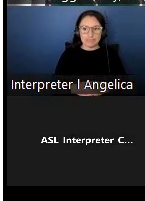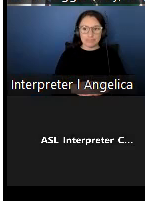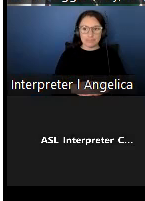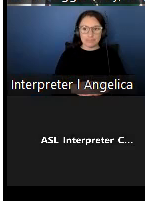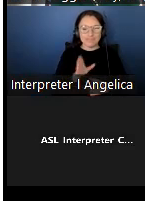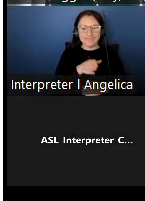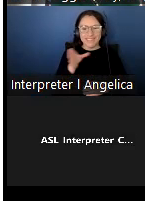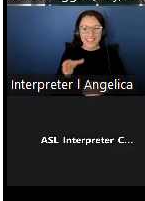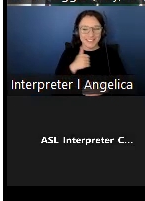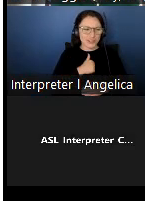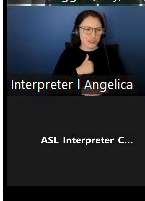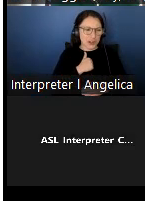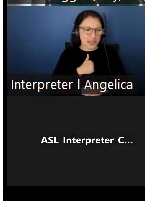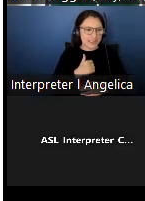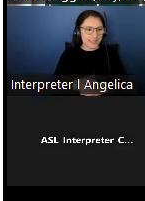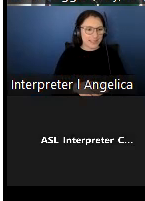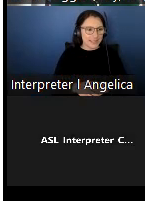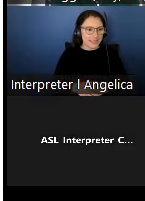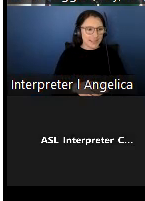The next one, sorry.